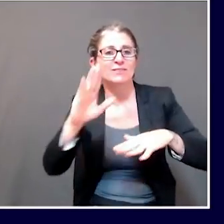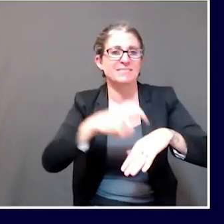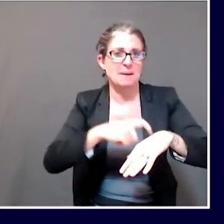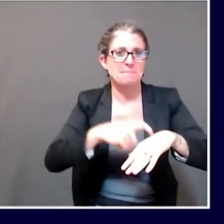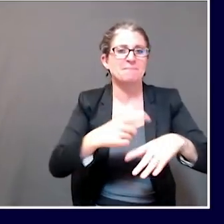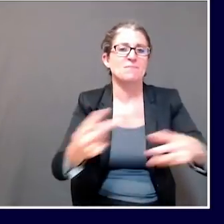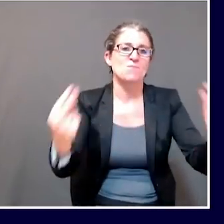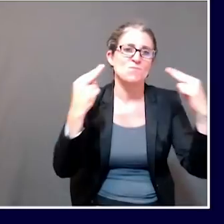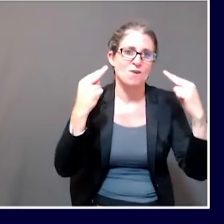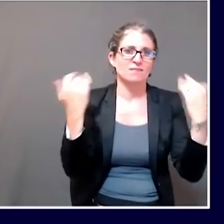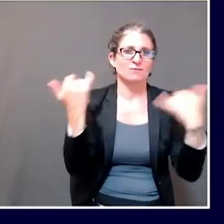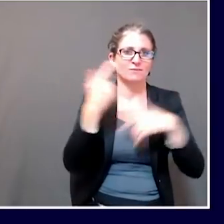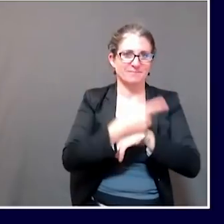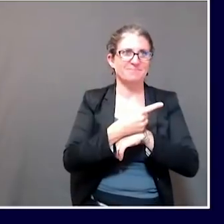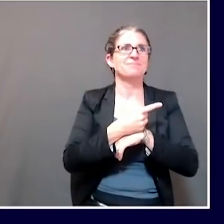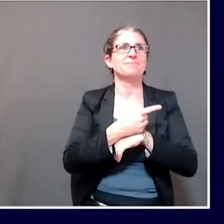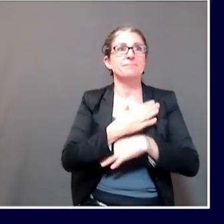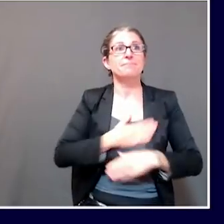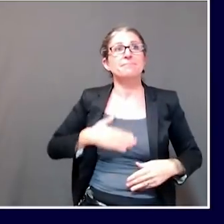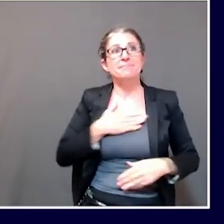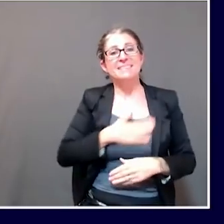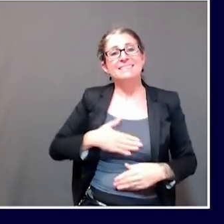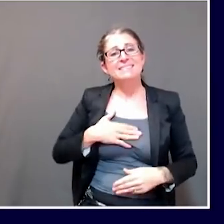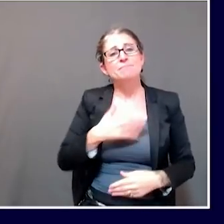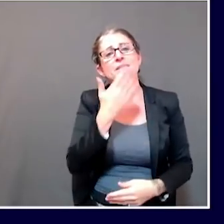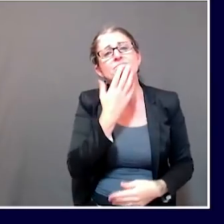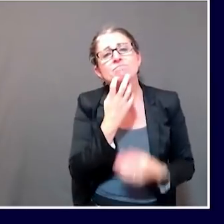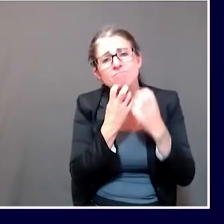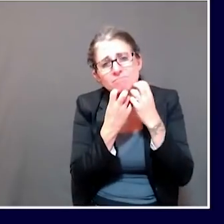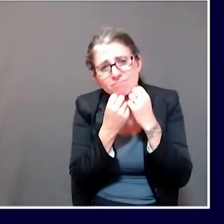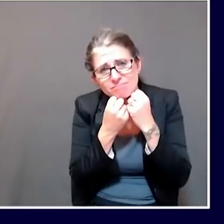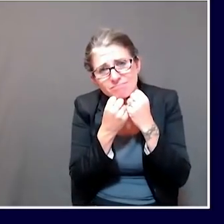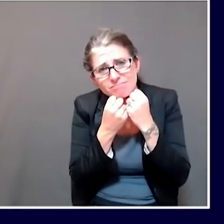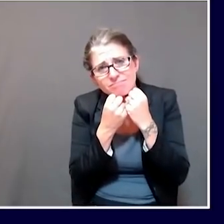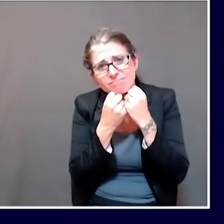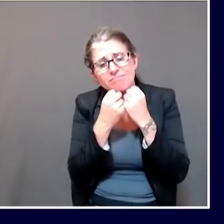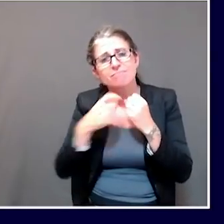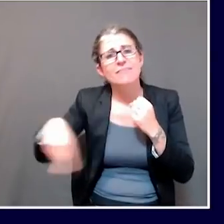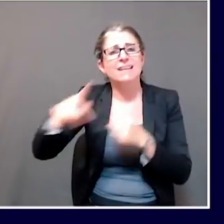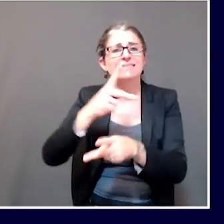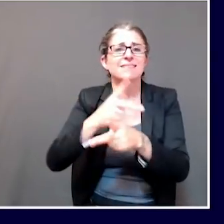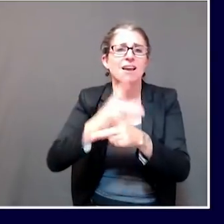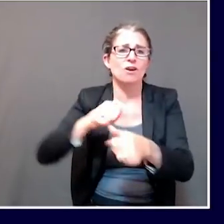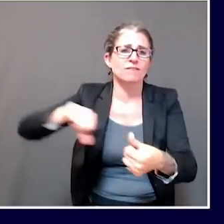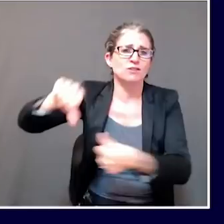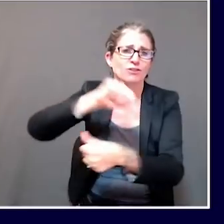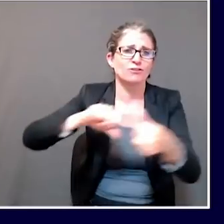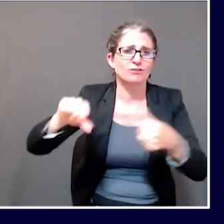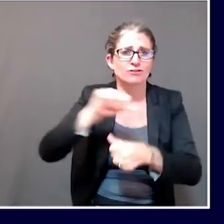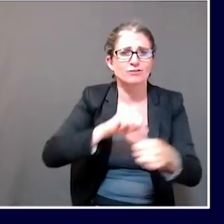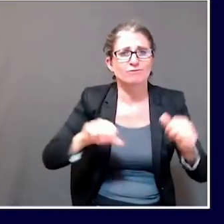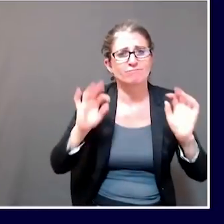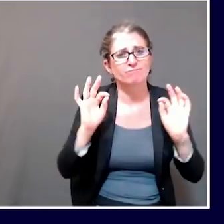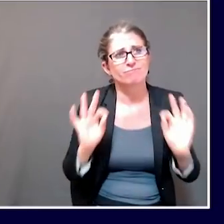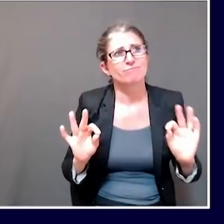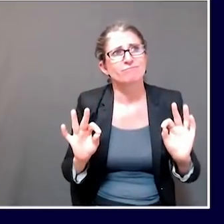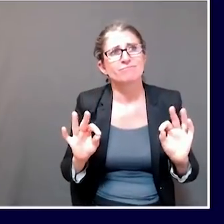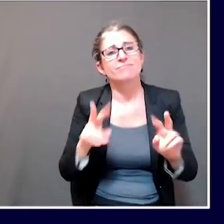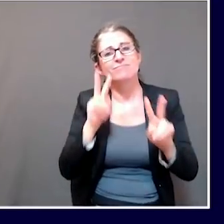always, please be kind and take care of one another. I look forward to catching up with everyone next week. Have a good afternoon.